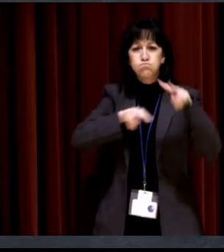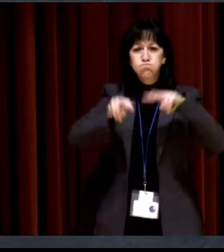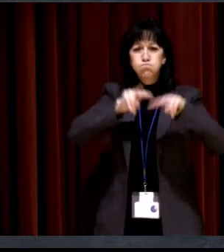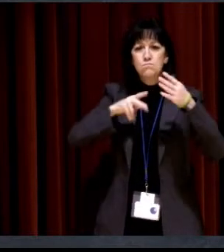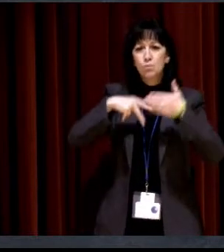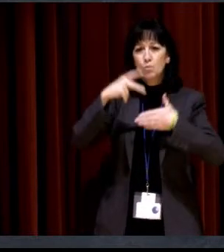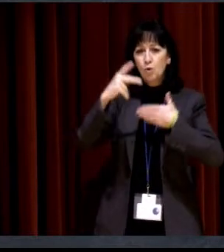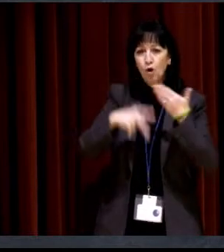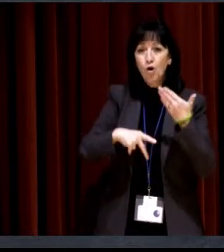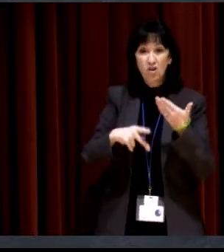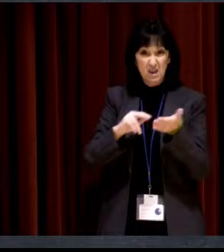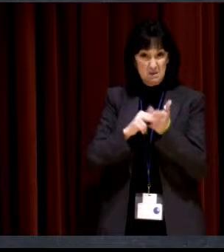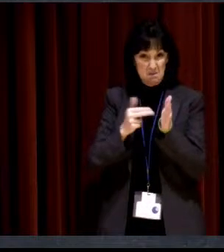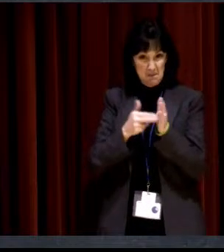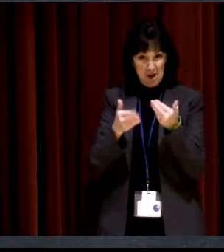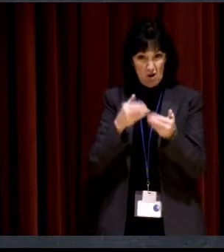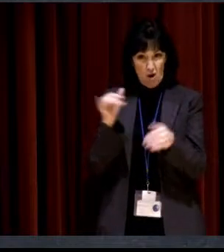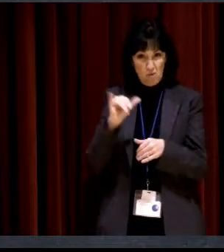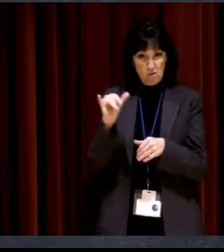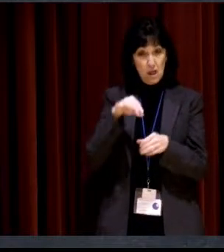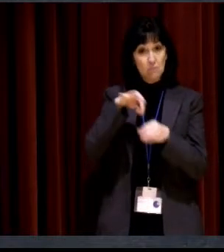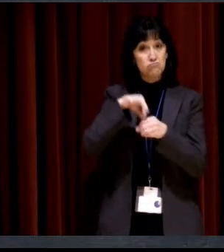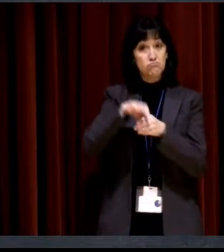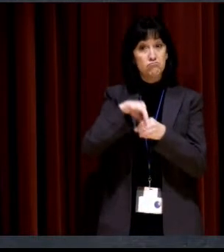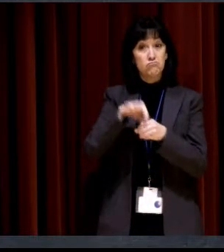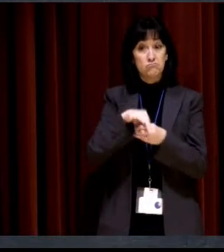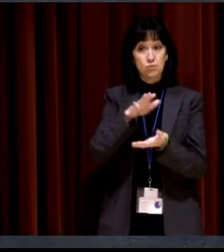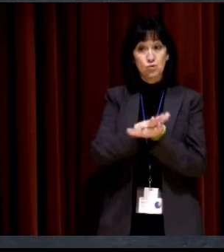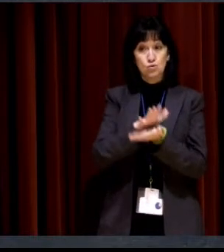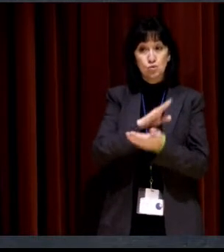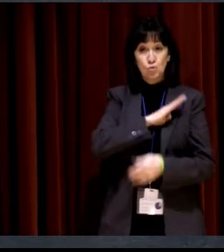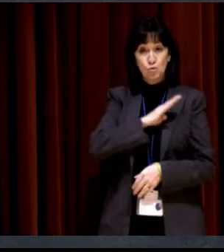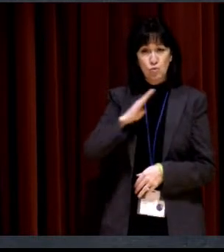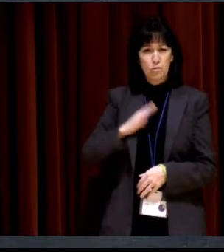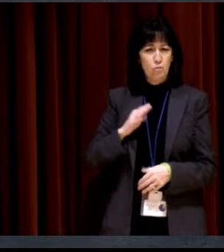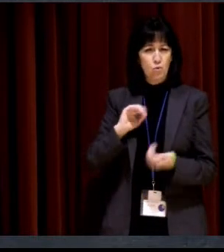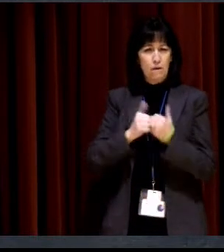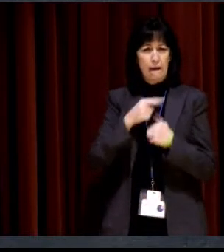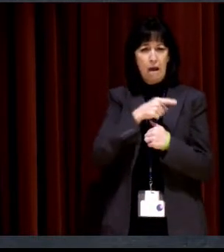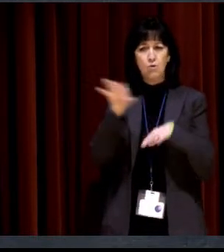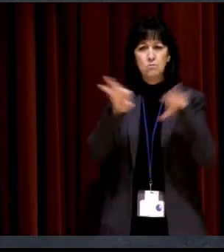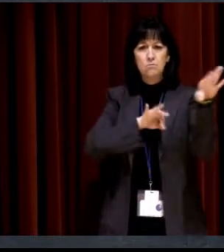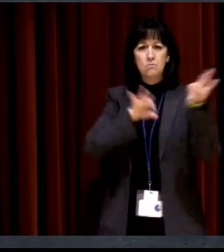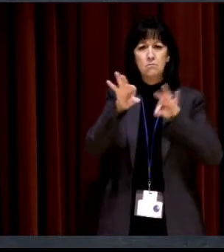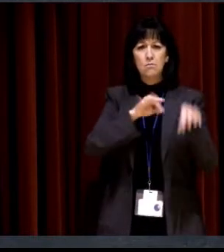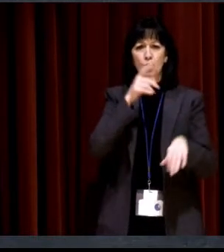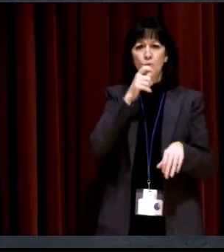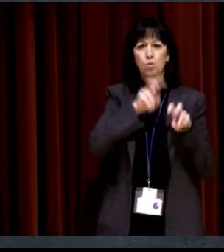like a school board election. And then how would that process work?